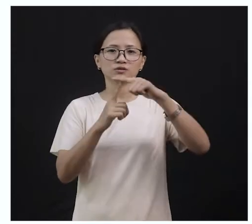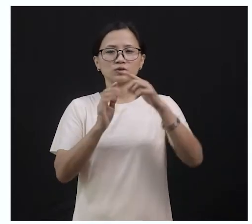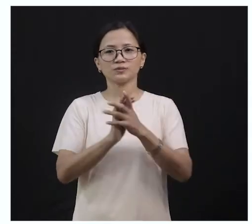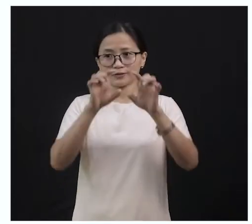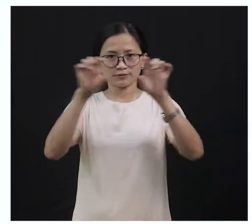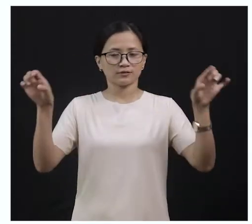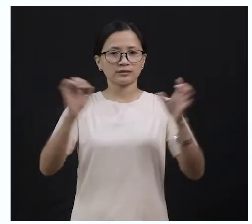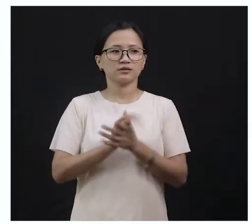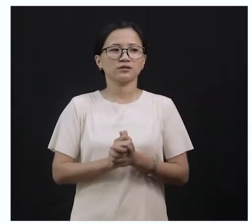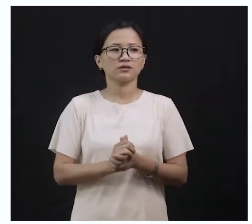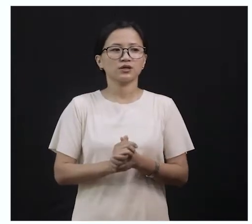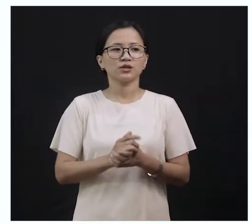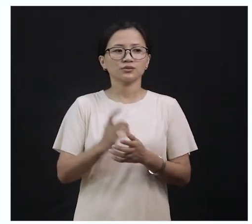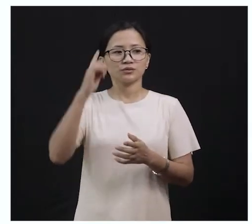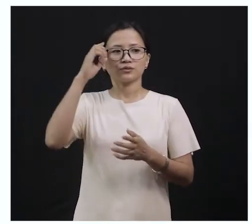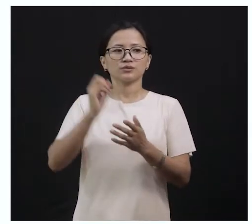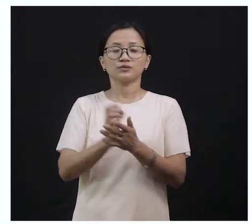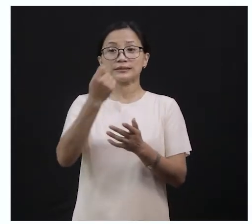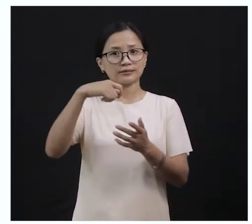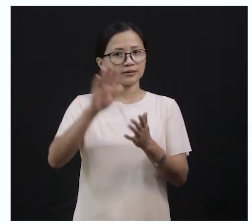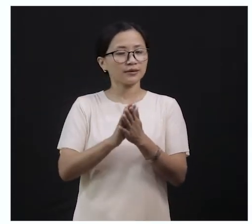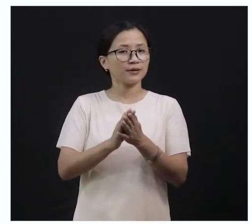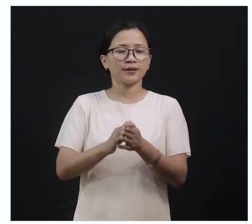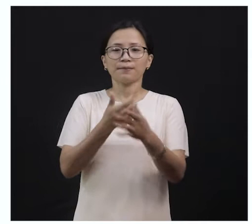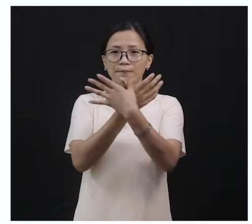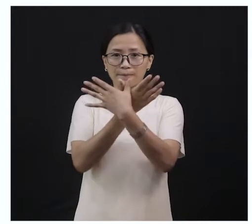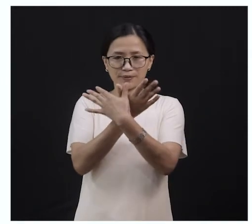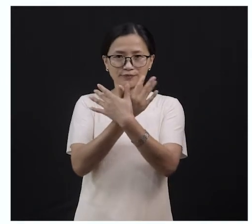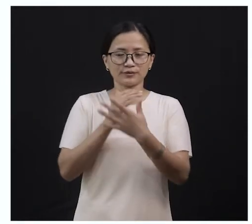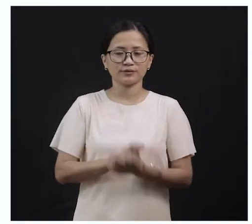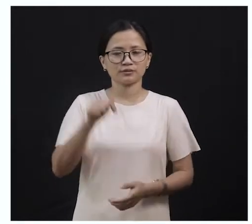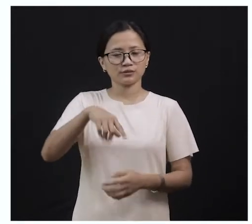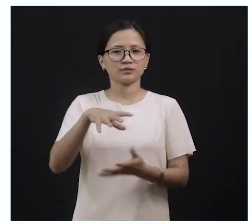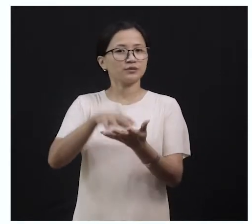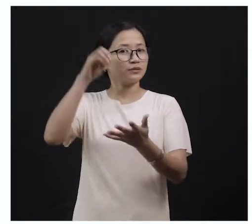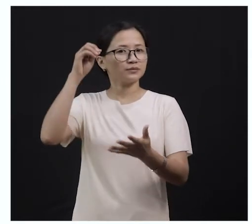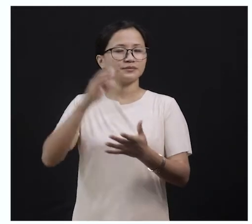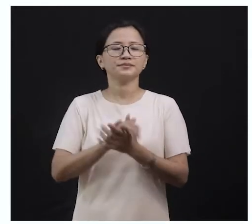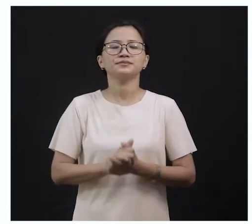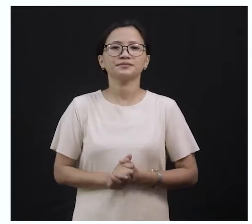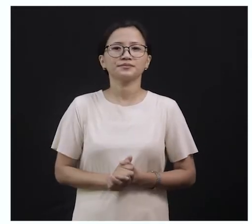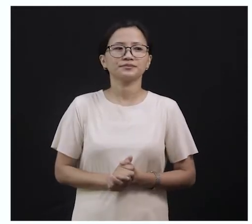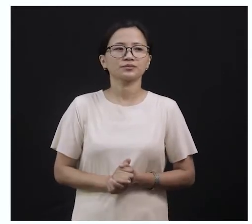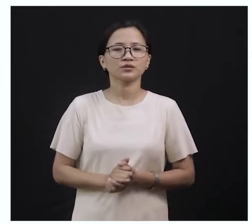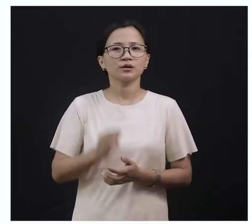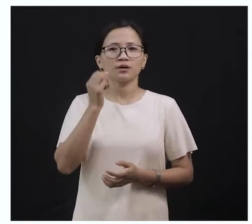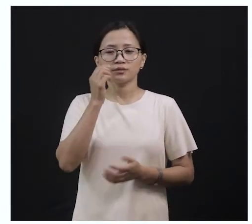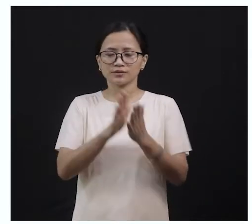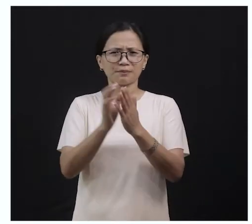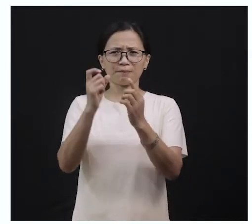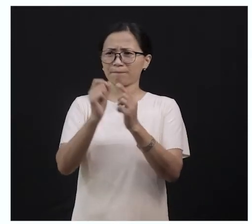is Do the Butterfly. Okay, so today we are going to learn about butterfly. Okay, this is a